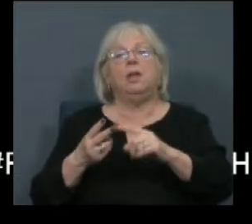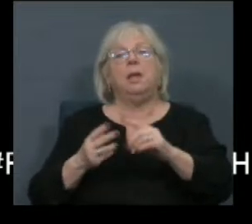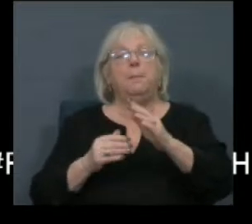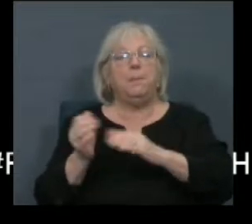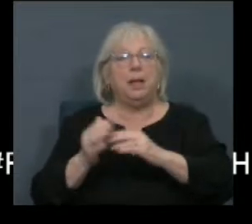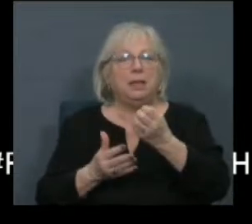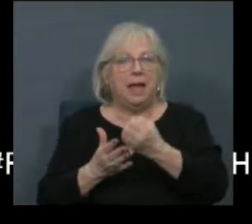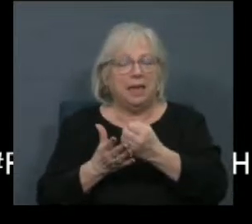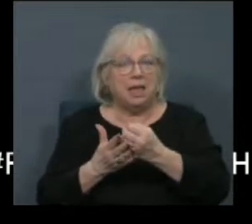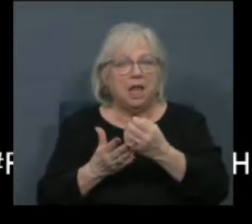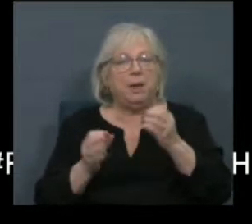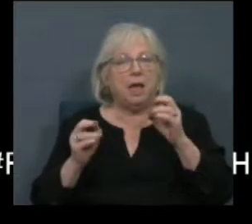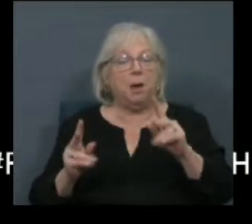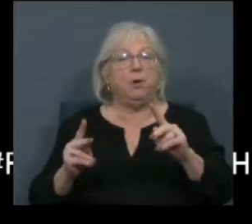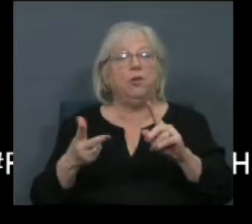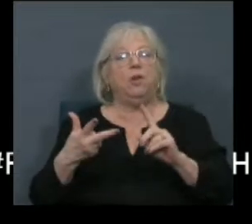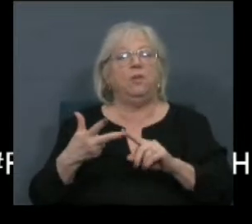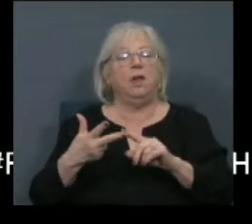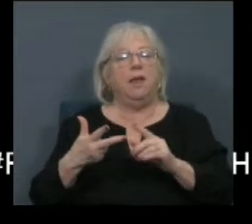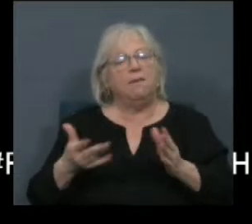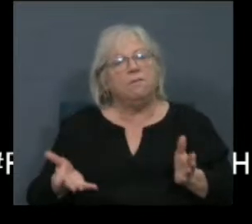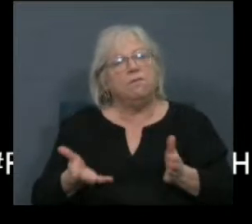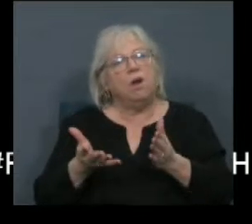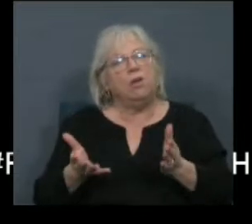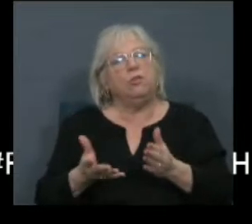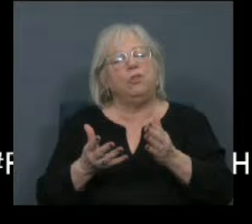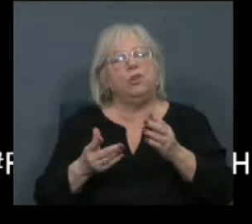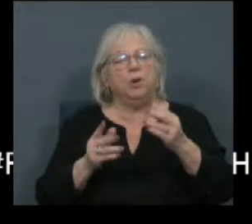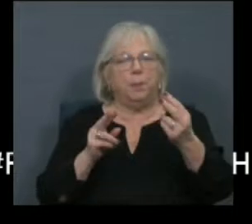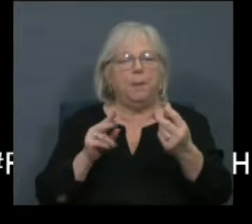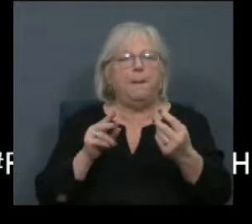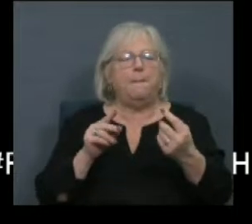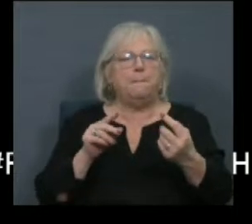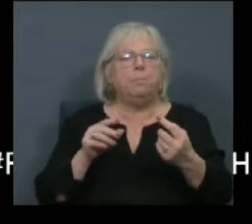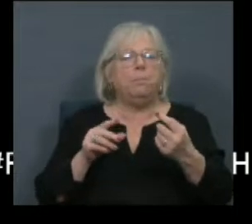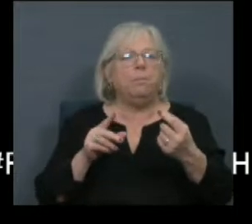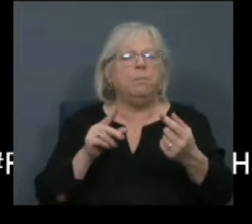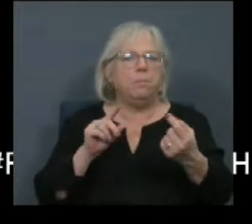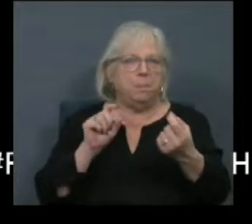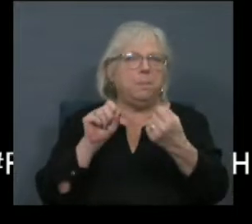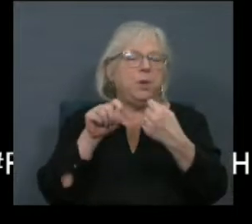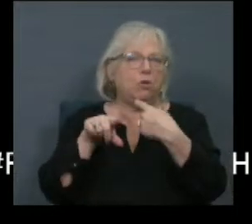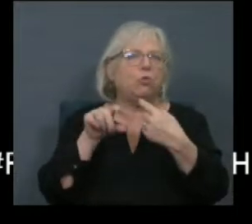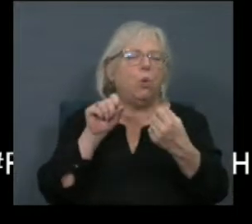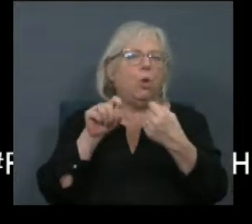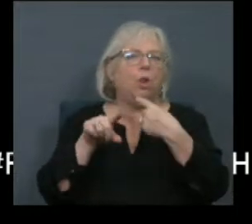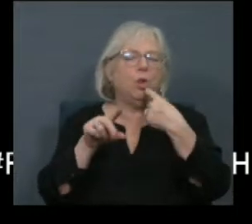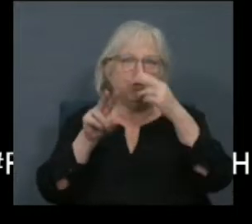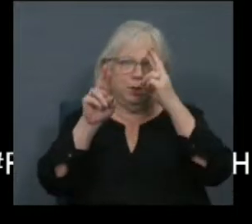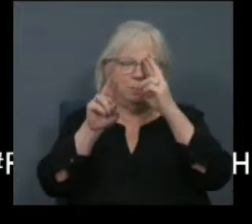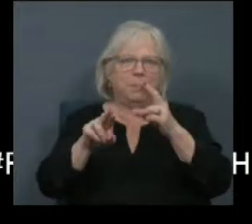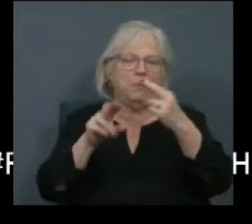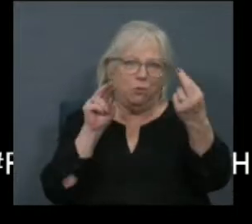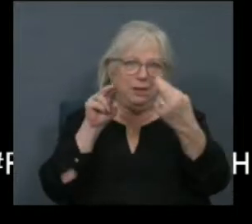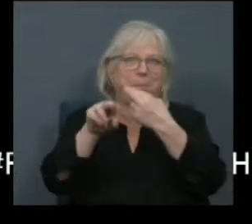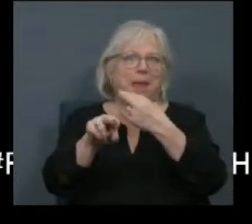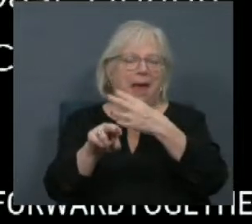economic opportunities, and foster mutual respect and empathy among cultures.